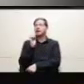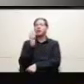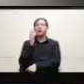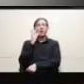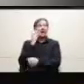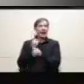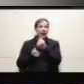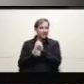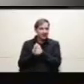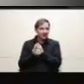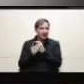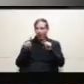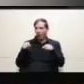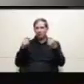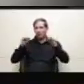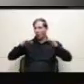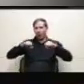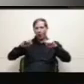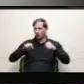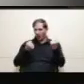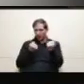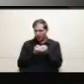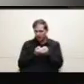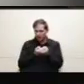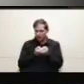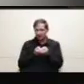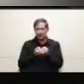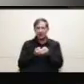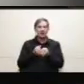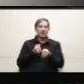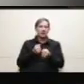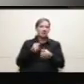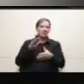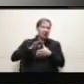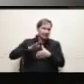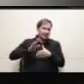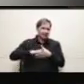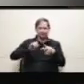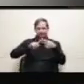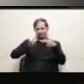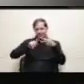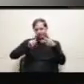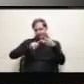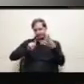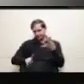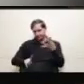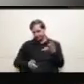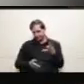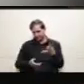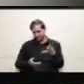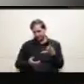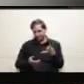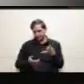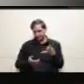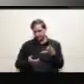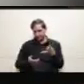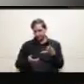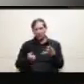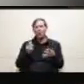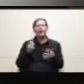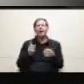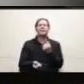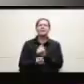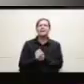unable to issue that concurrence based on the reasons that you may have, and then what then